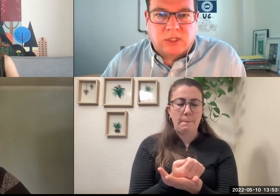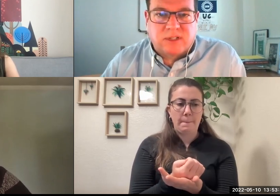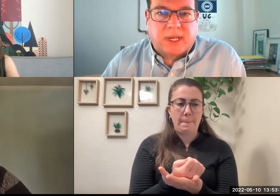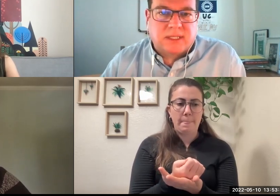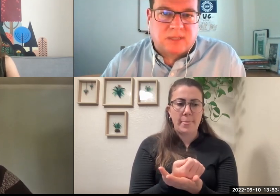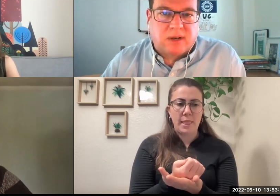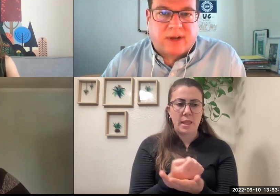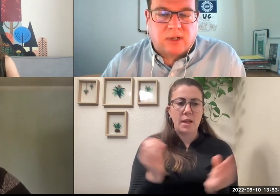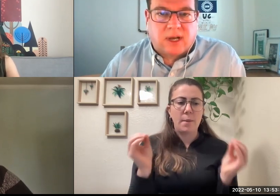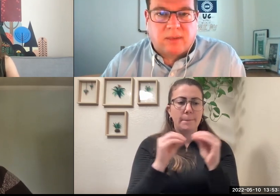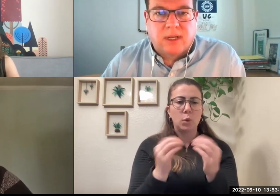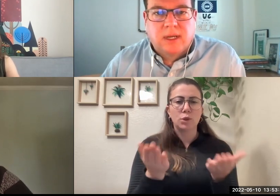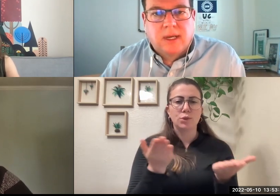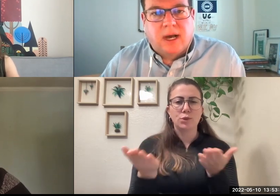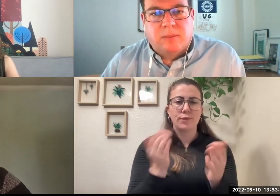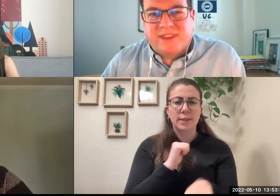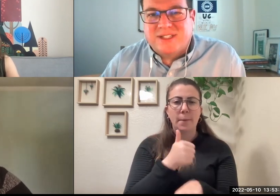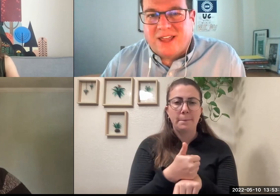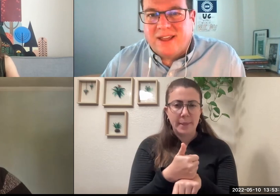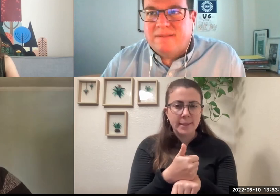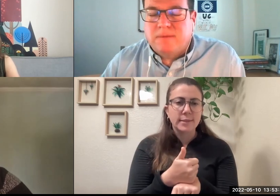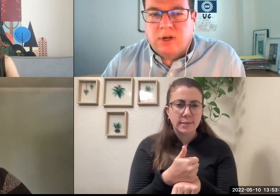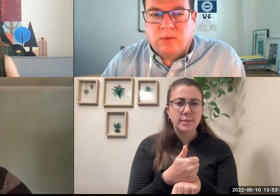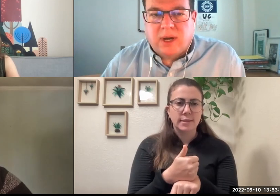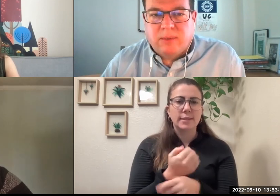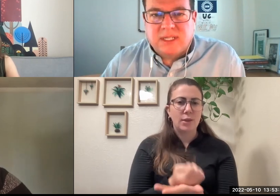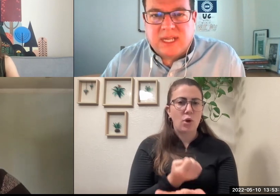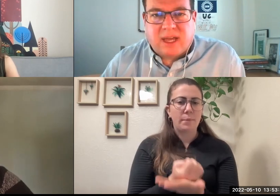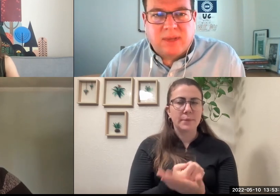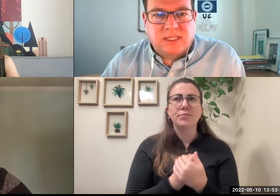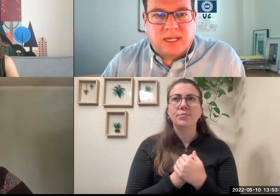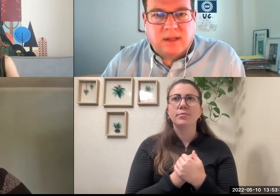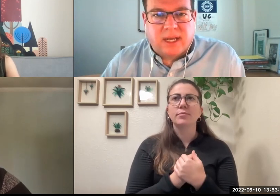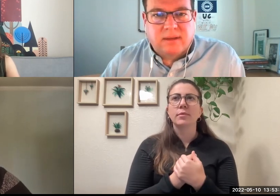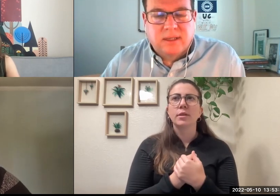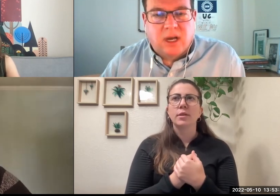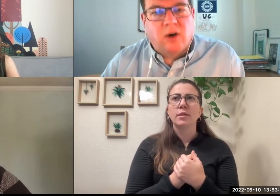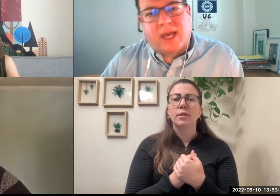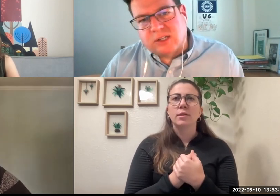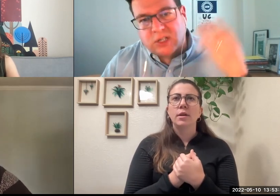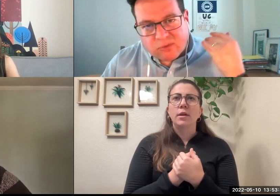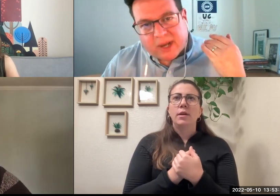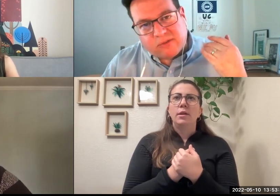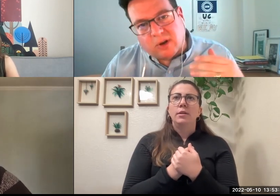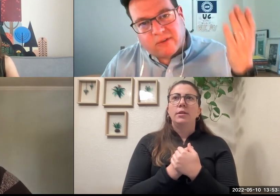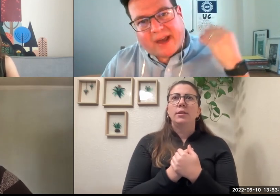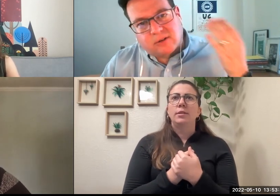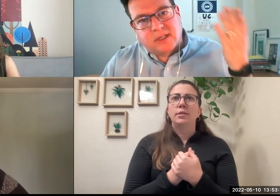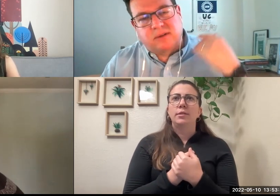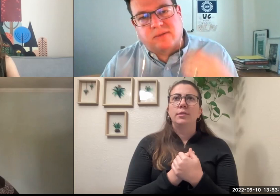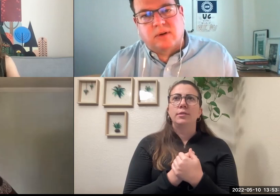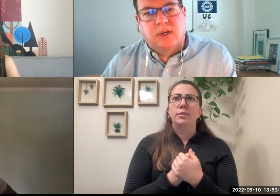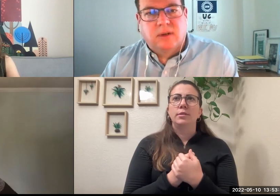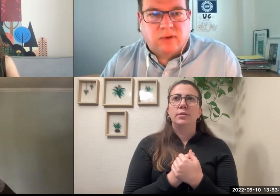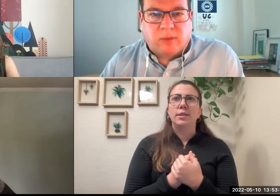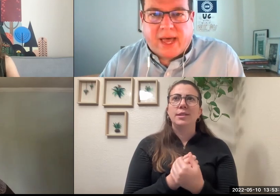a more service-based, less manufacturing economy. But there's nothing, I wouldn't say that means that, like, oh yeah, it's unions for factories